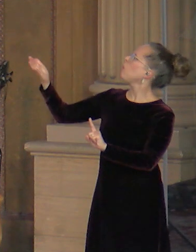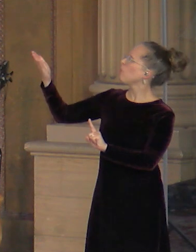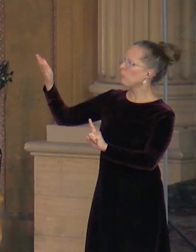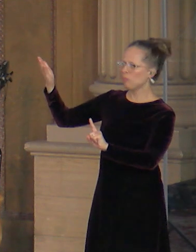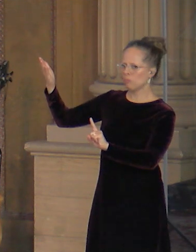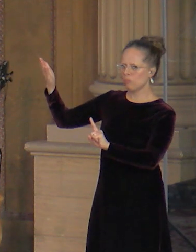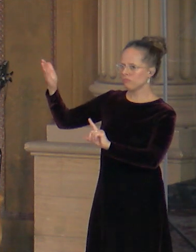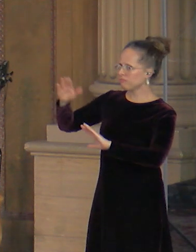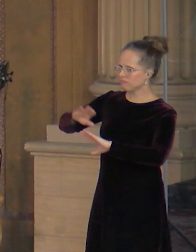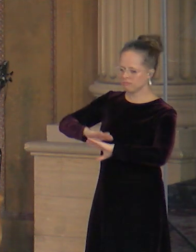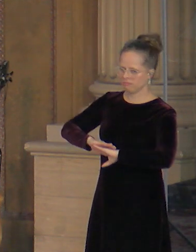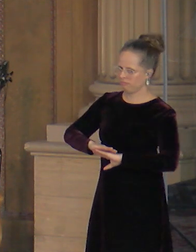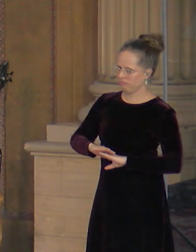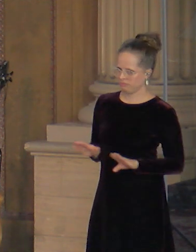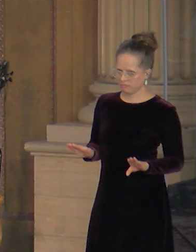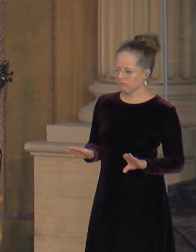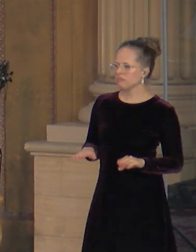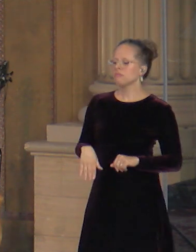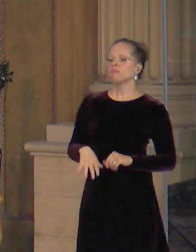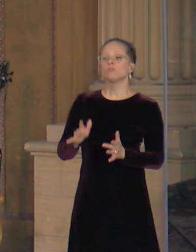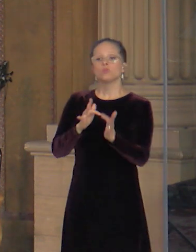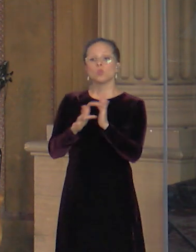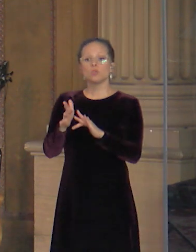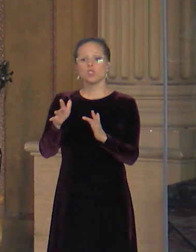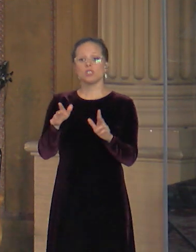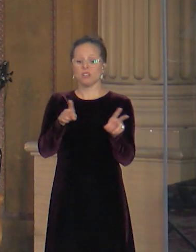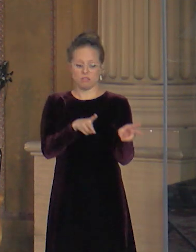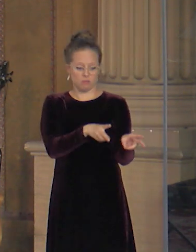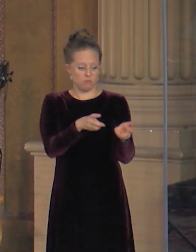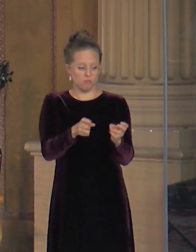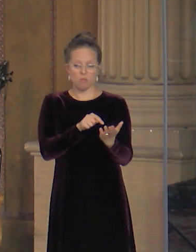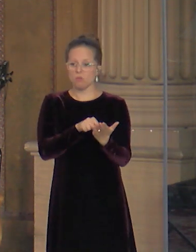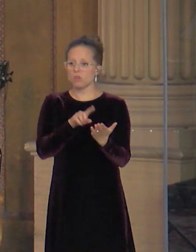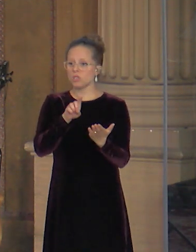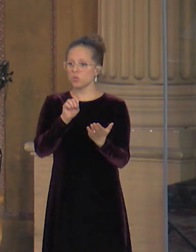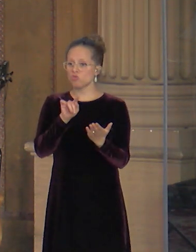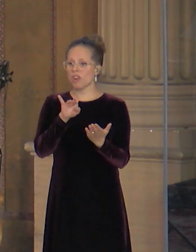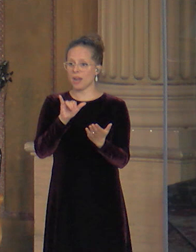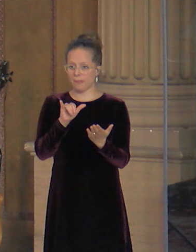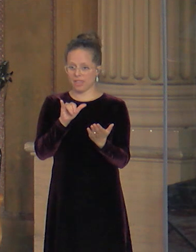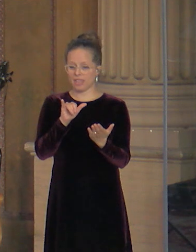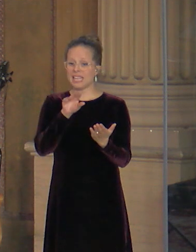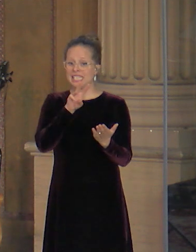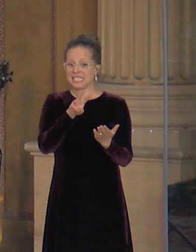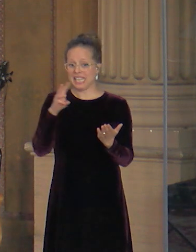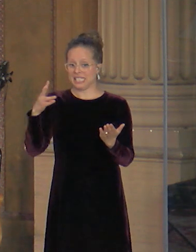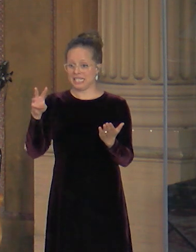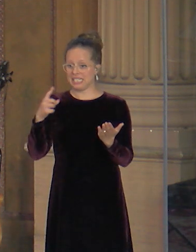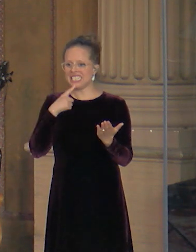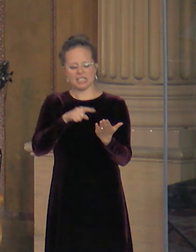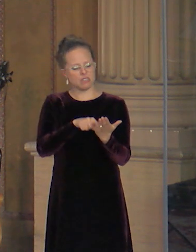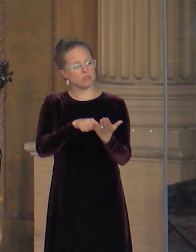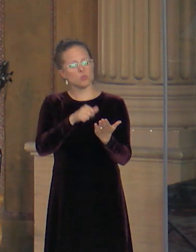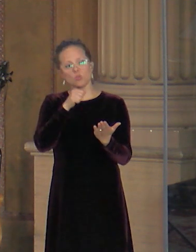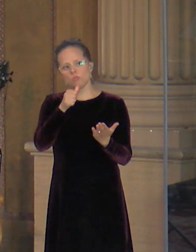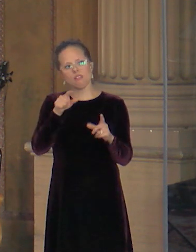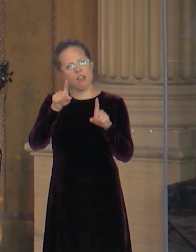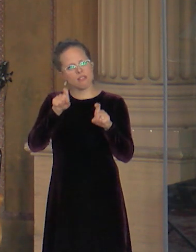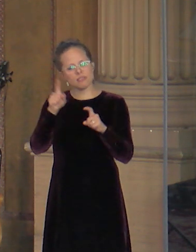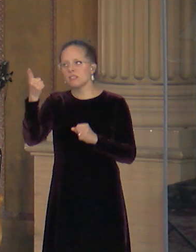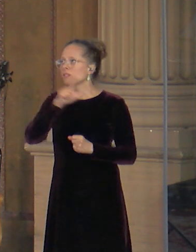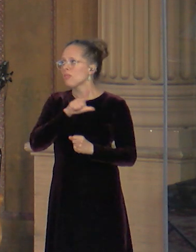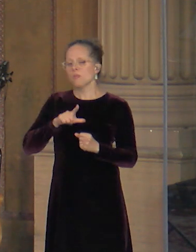and so Jesus quotes scripture this time he quotes Deuteronomy 616 where it says you shall not put the Lord your God to the test as you tested him at Massa